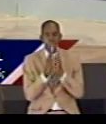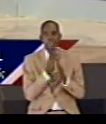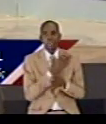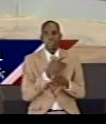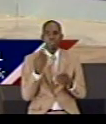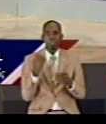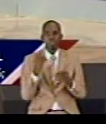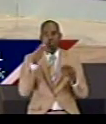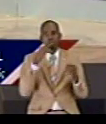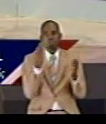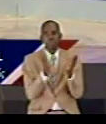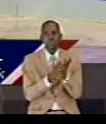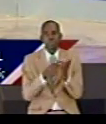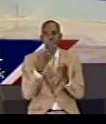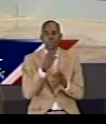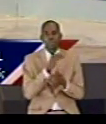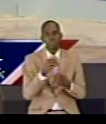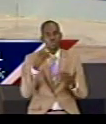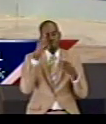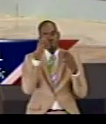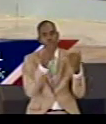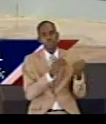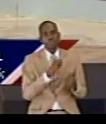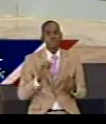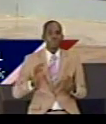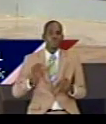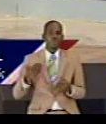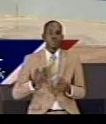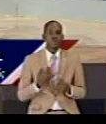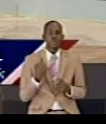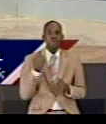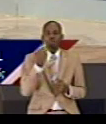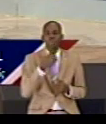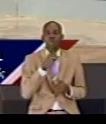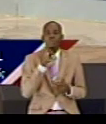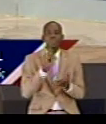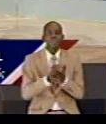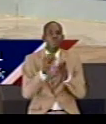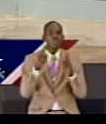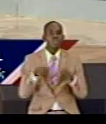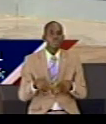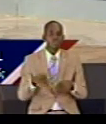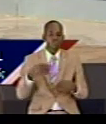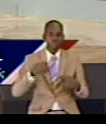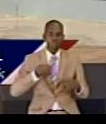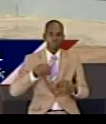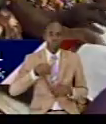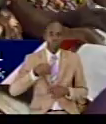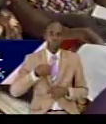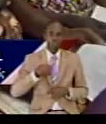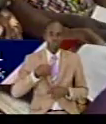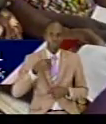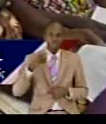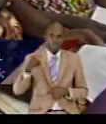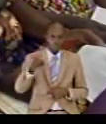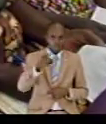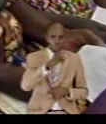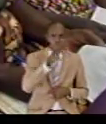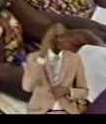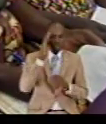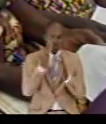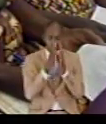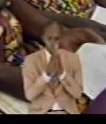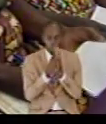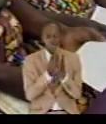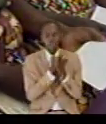of a trusting soul. Who am I talking about? I'm talking about you. You'll pray and you'll